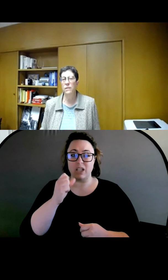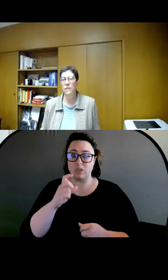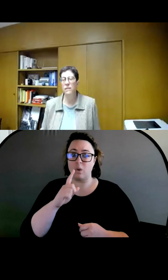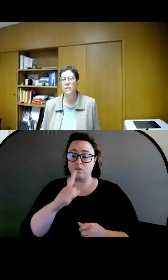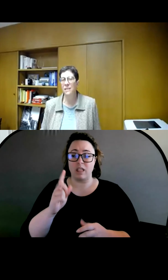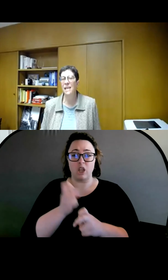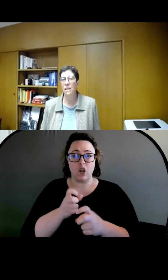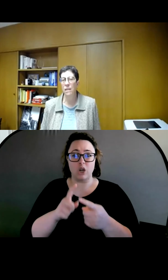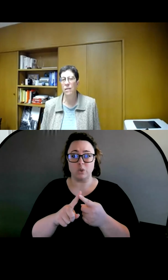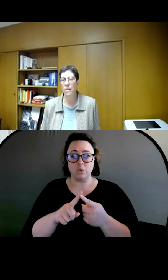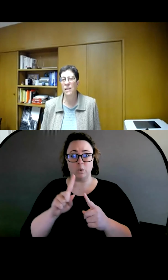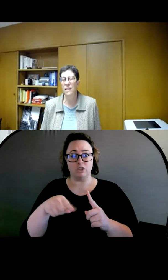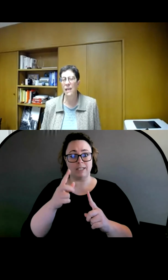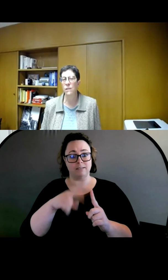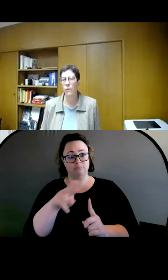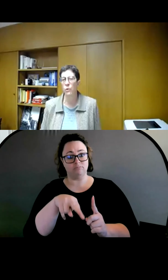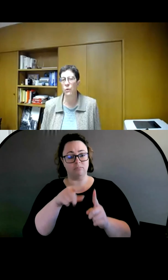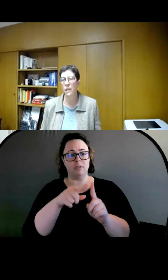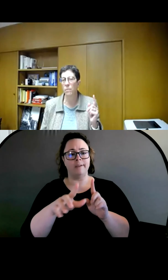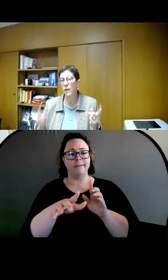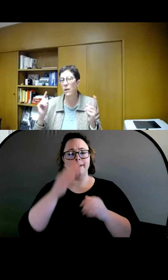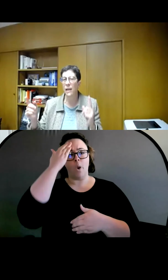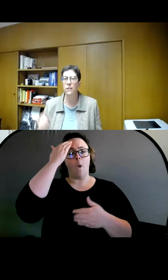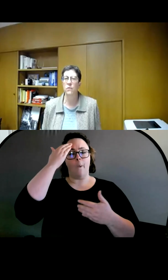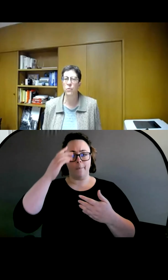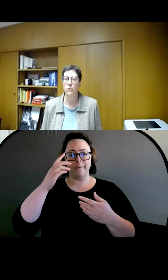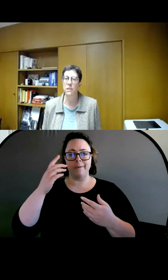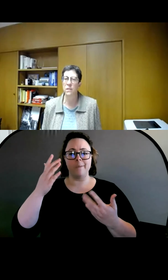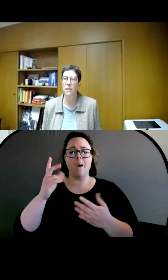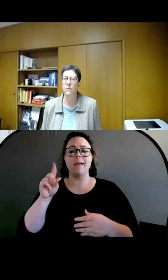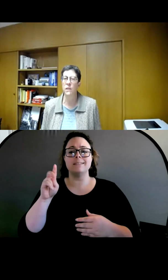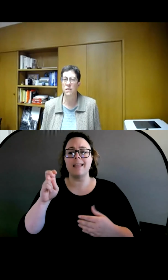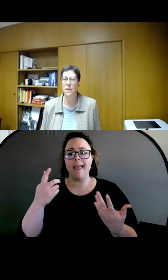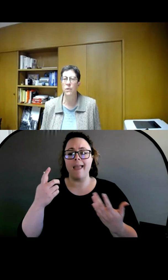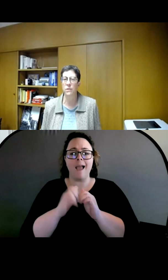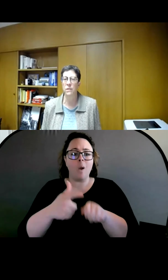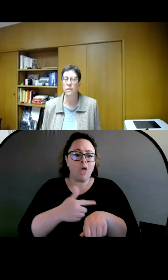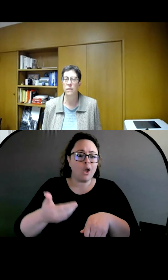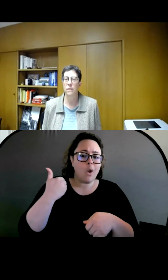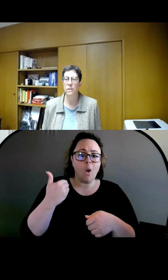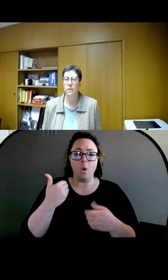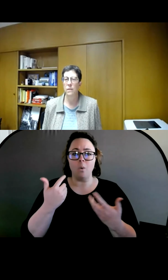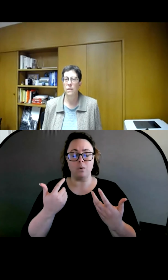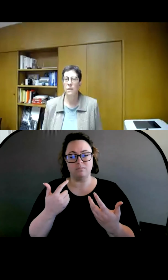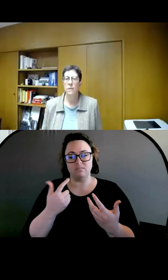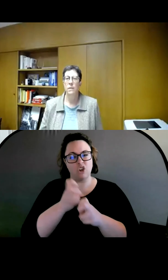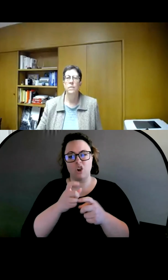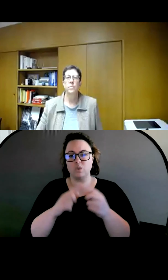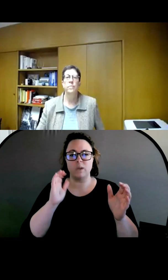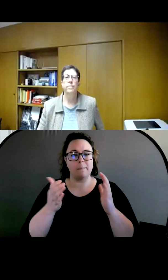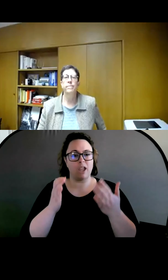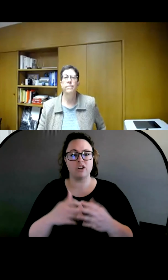to date the age of a bruise and compare ages of bruises even in the same person.